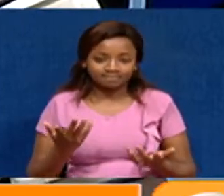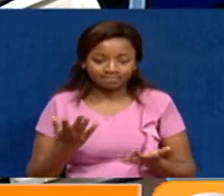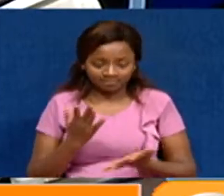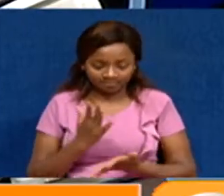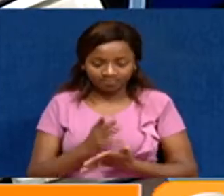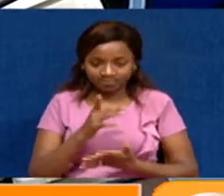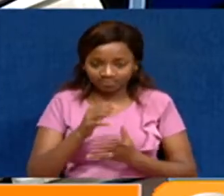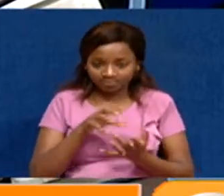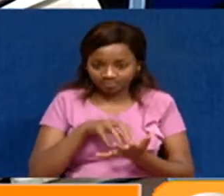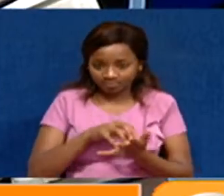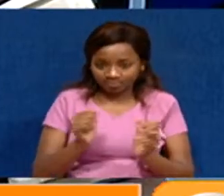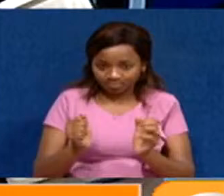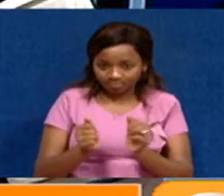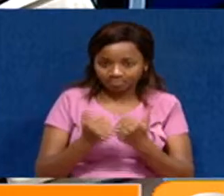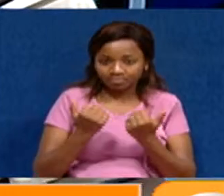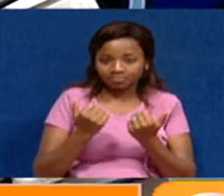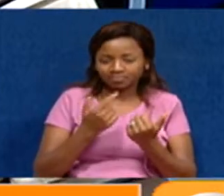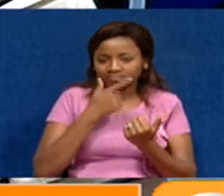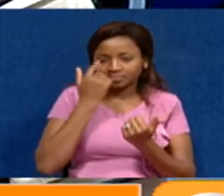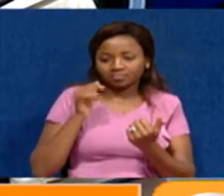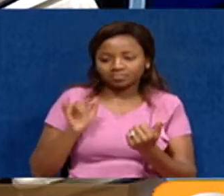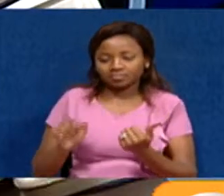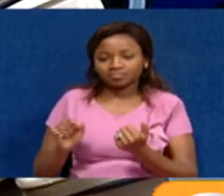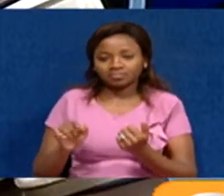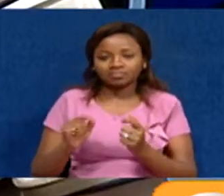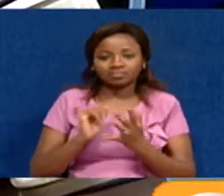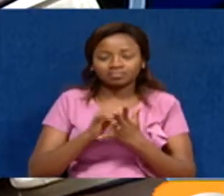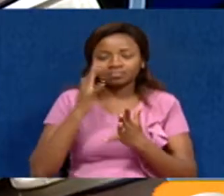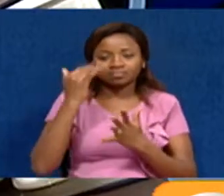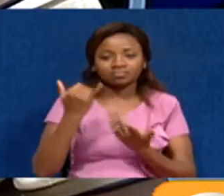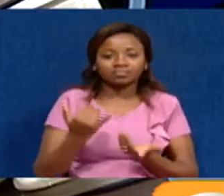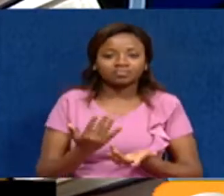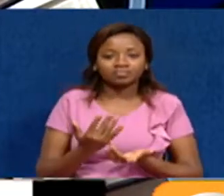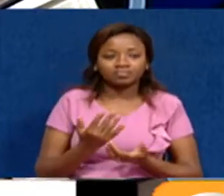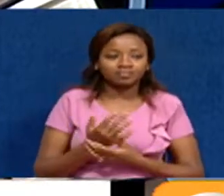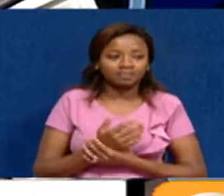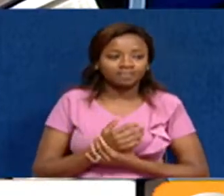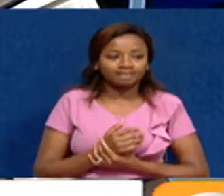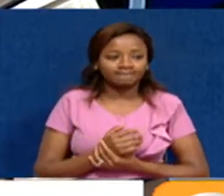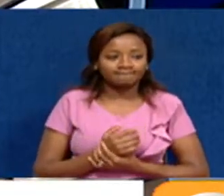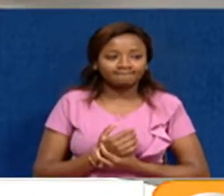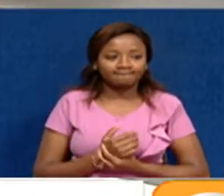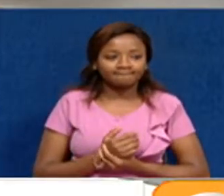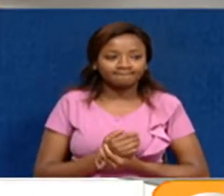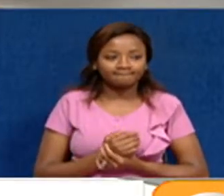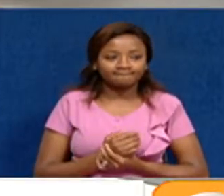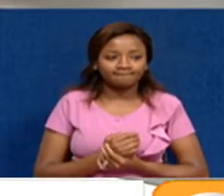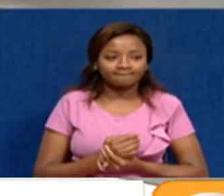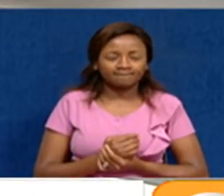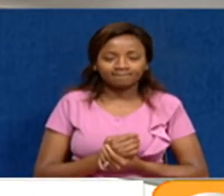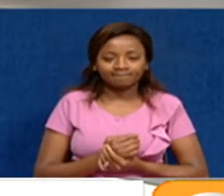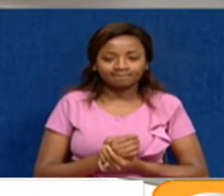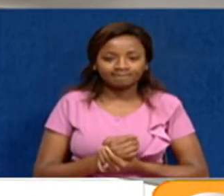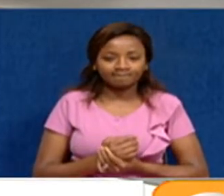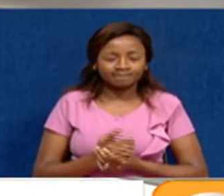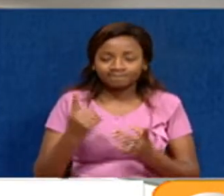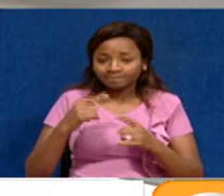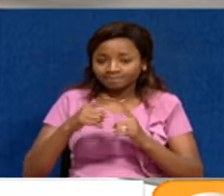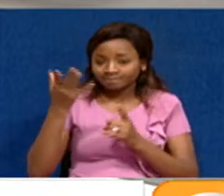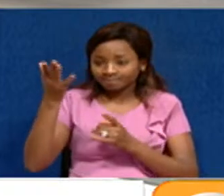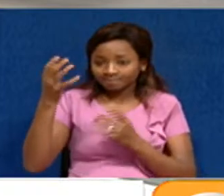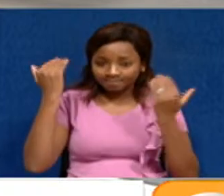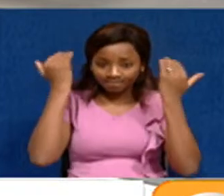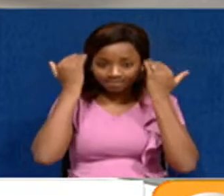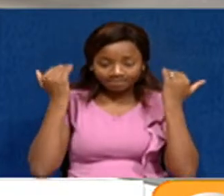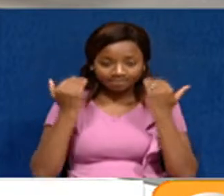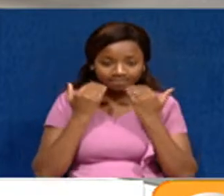that situation. That is why we are in this state right now. Well, I don't actively, I'm not sure there's a case in court right now over the matter.